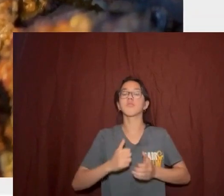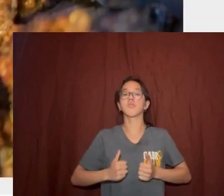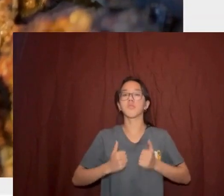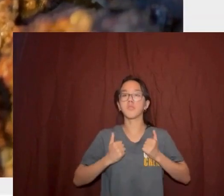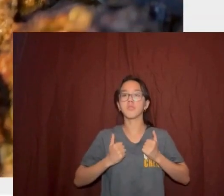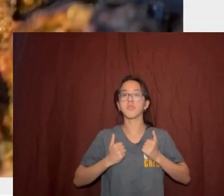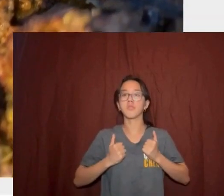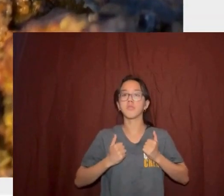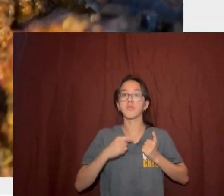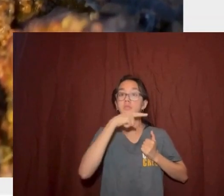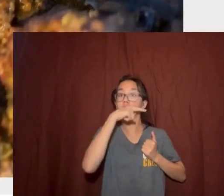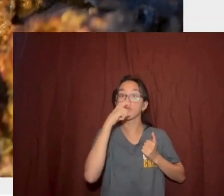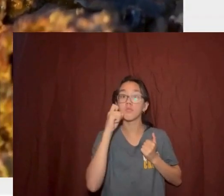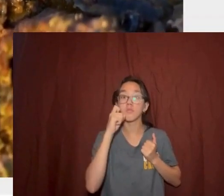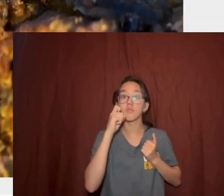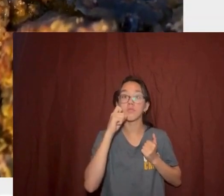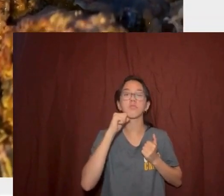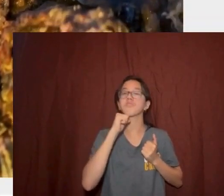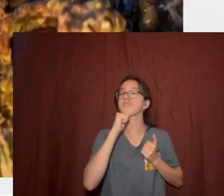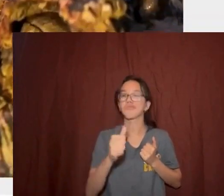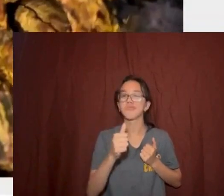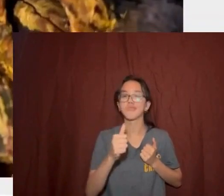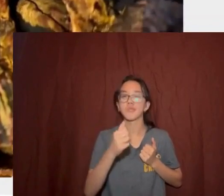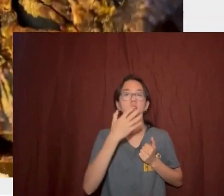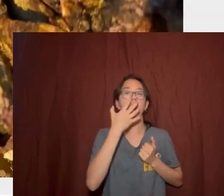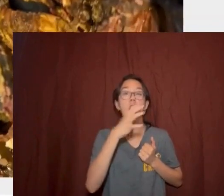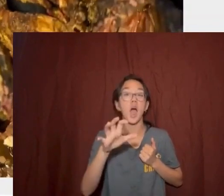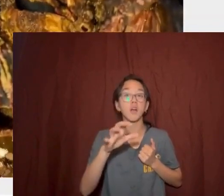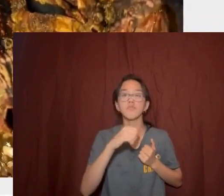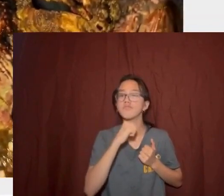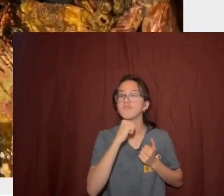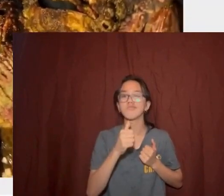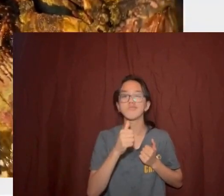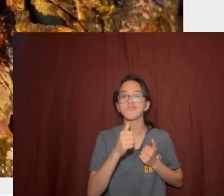it doesn't dry out or get hot.